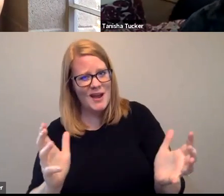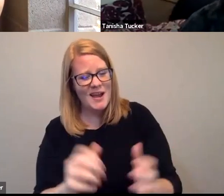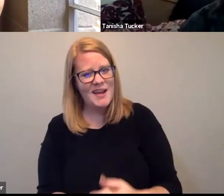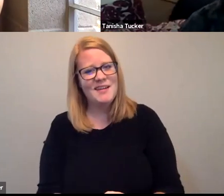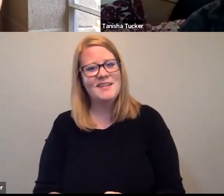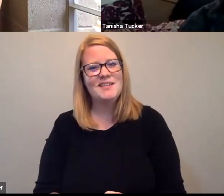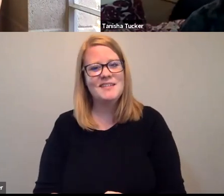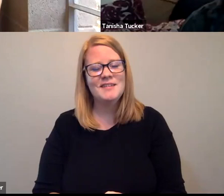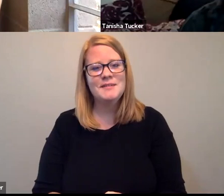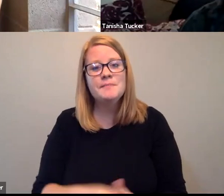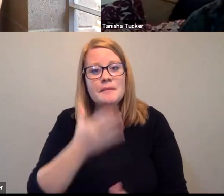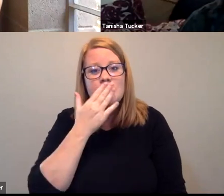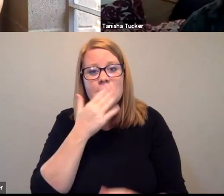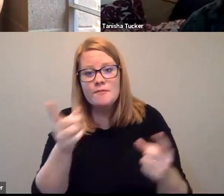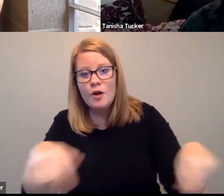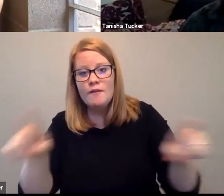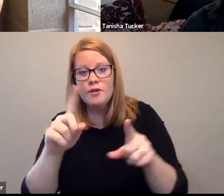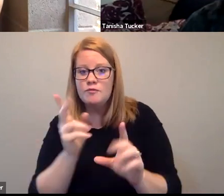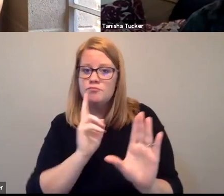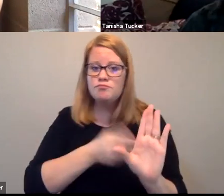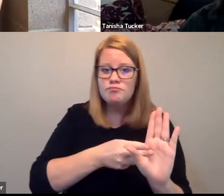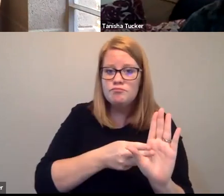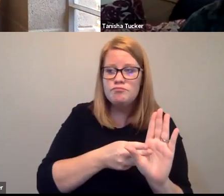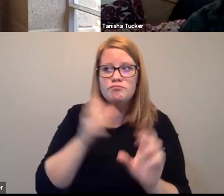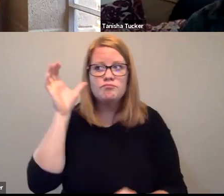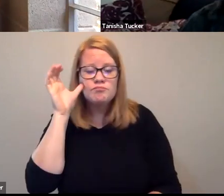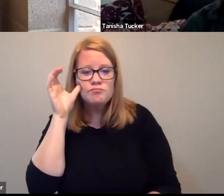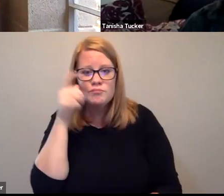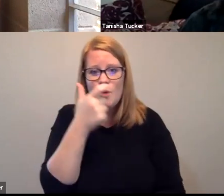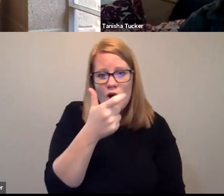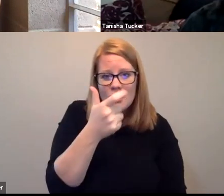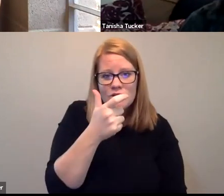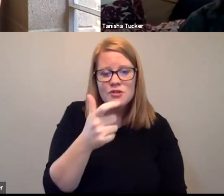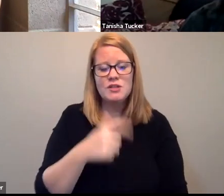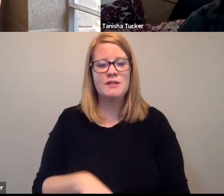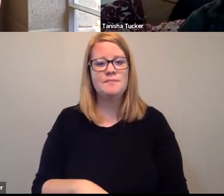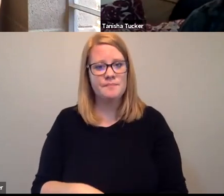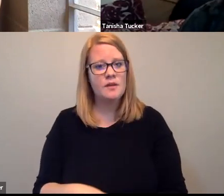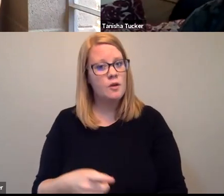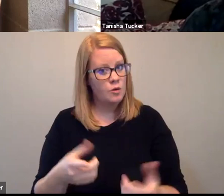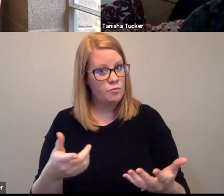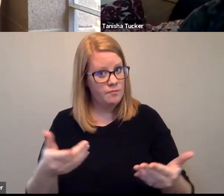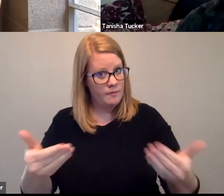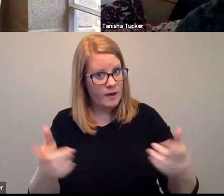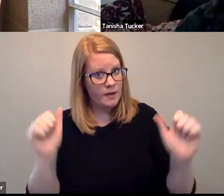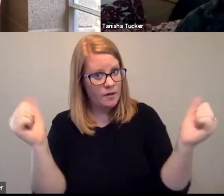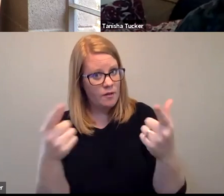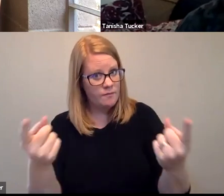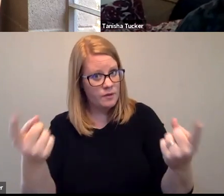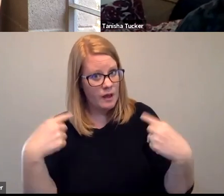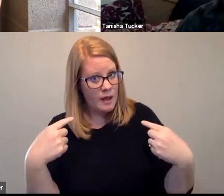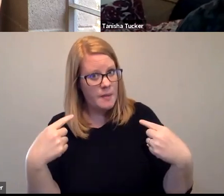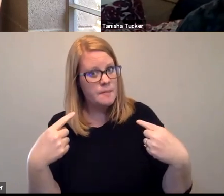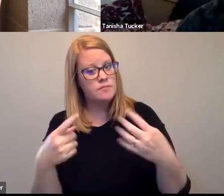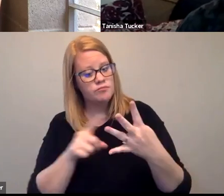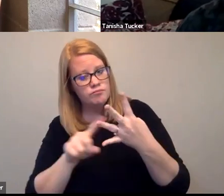else for tuning in, and we invite you to our future programs. We invite you to